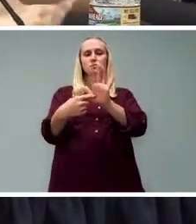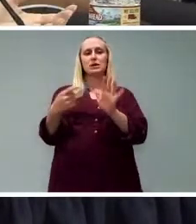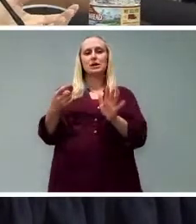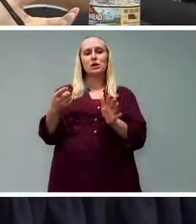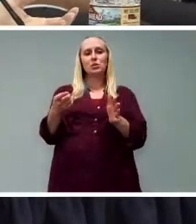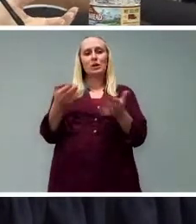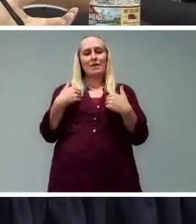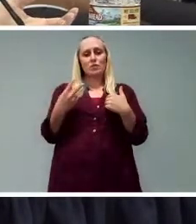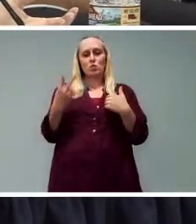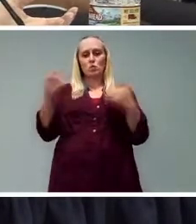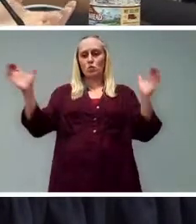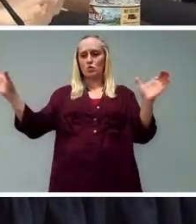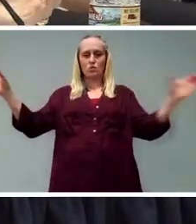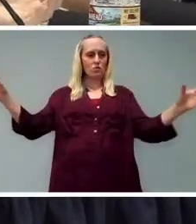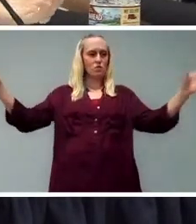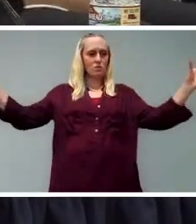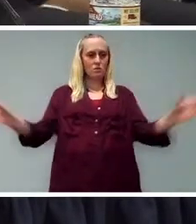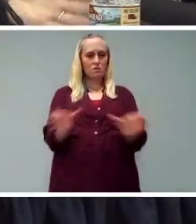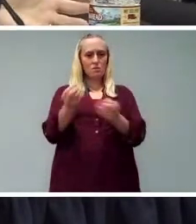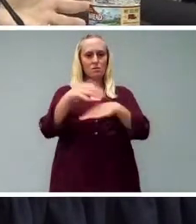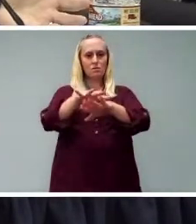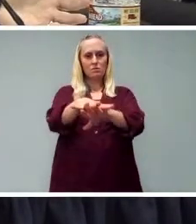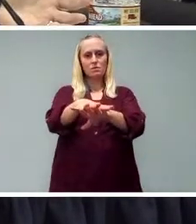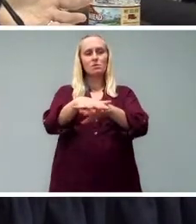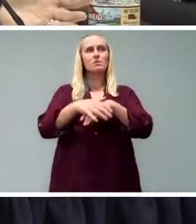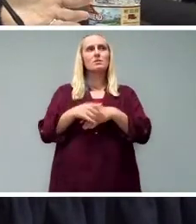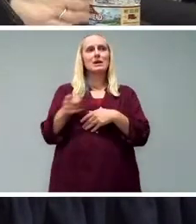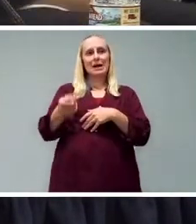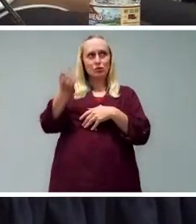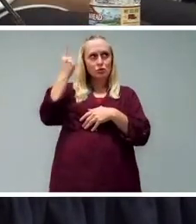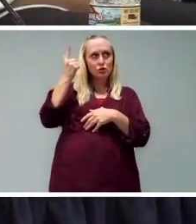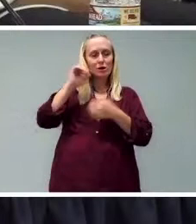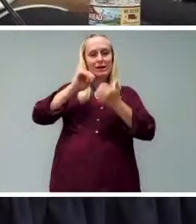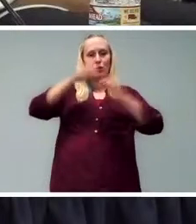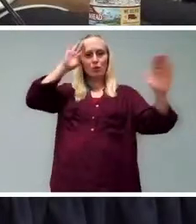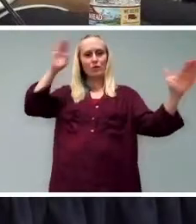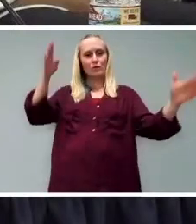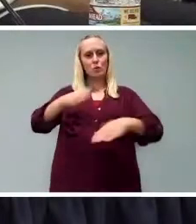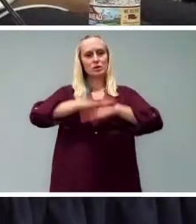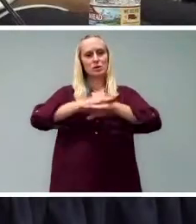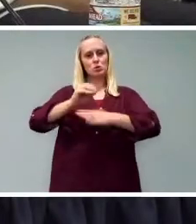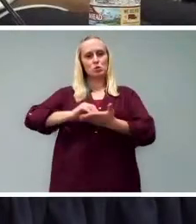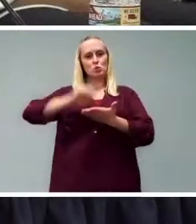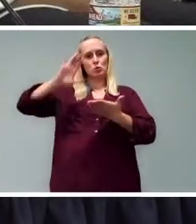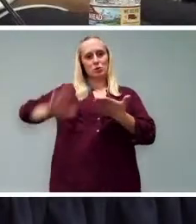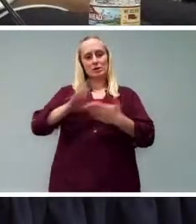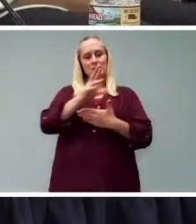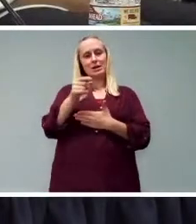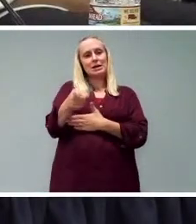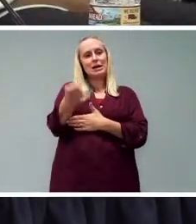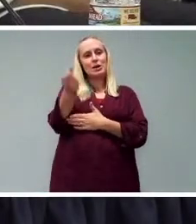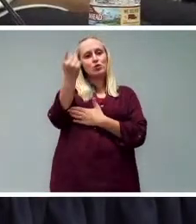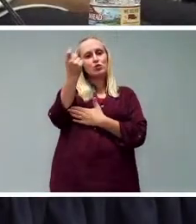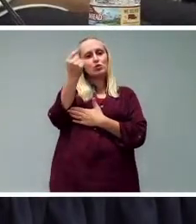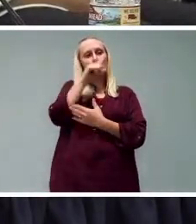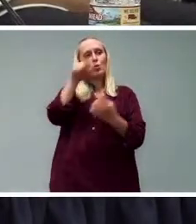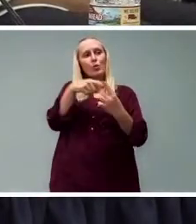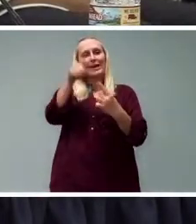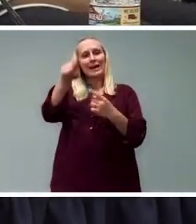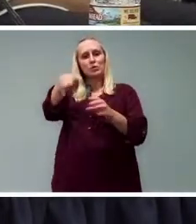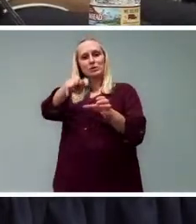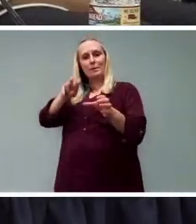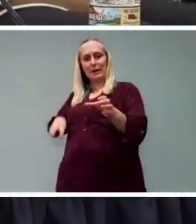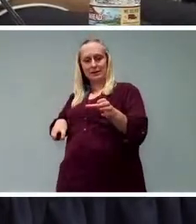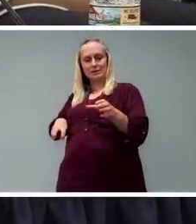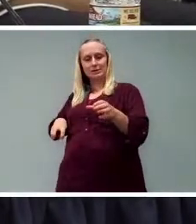He understood on the board how to keep focused on students, but also he understood when he had to step back, because